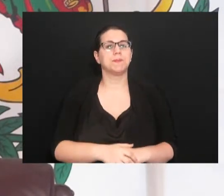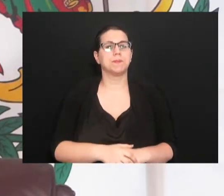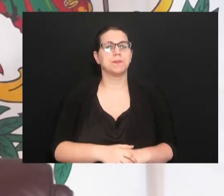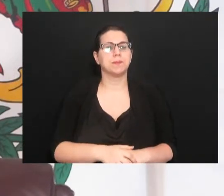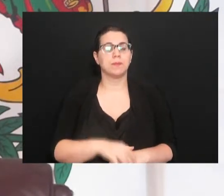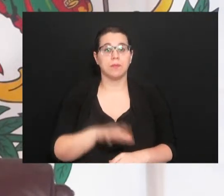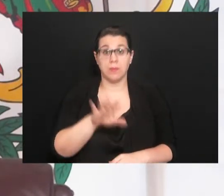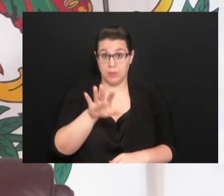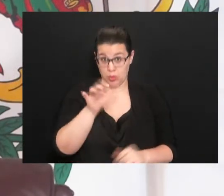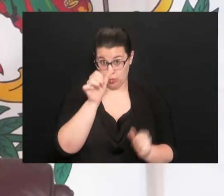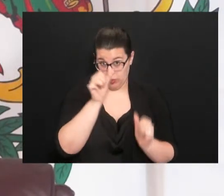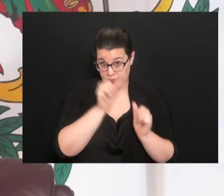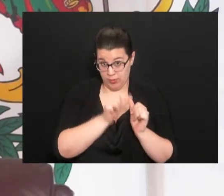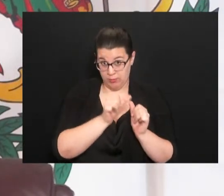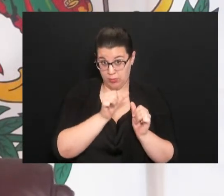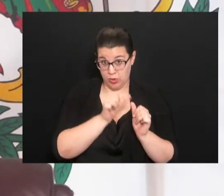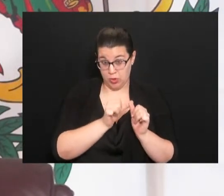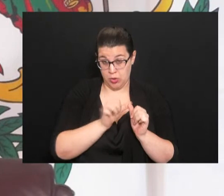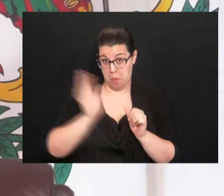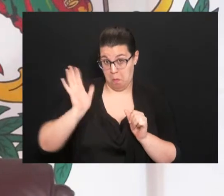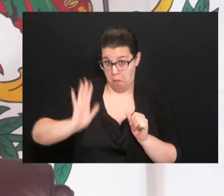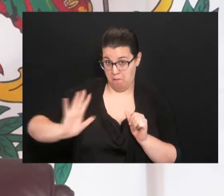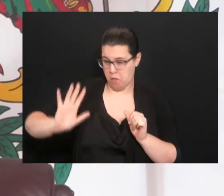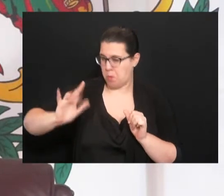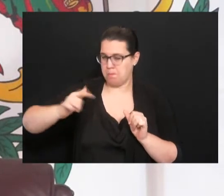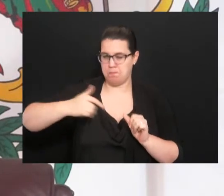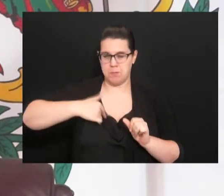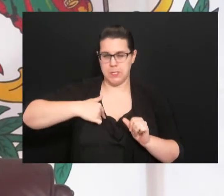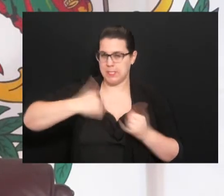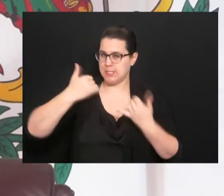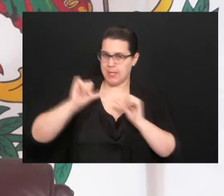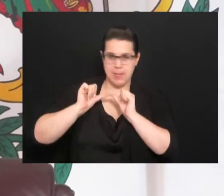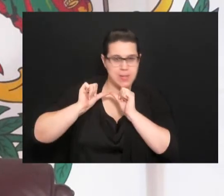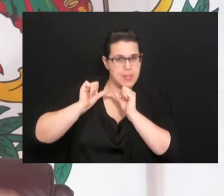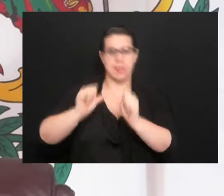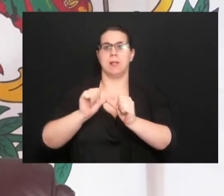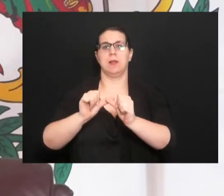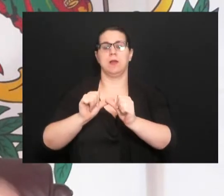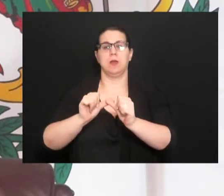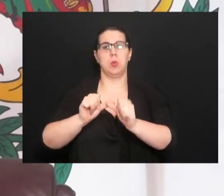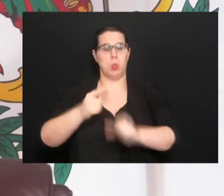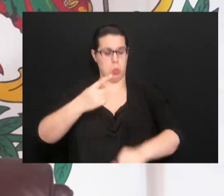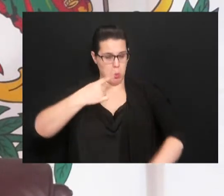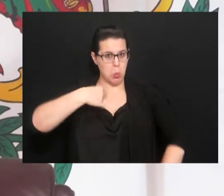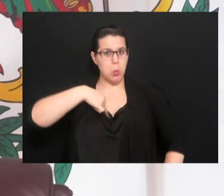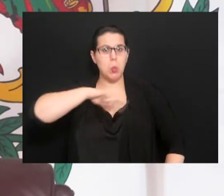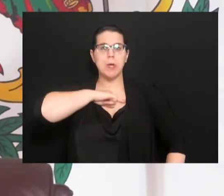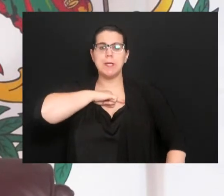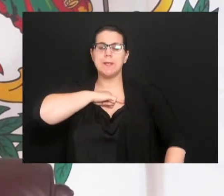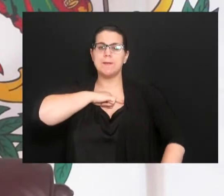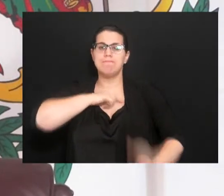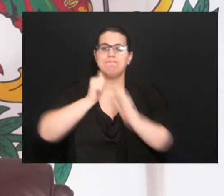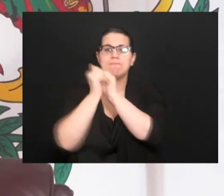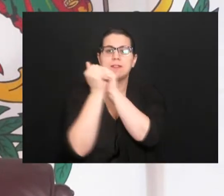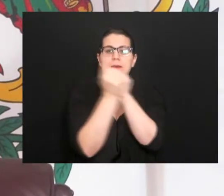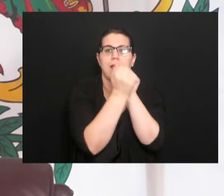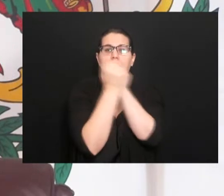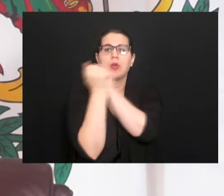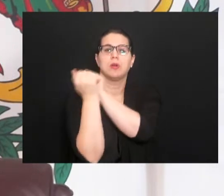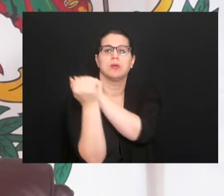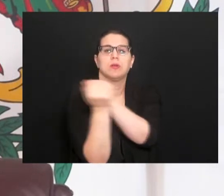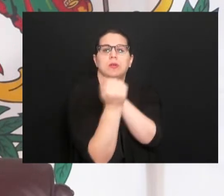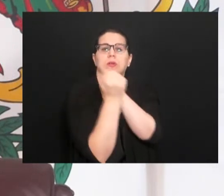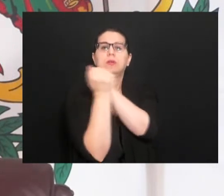Remember what I've said, and I've stood steadfast by this. We have stayed together. We have